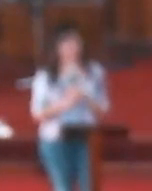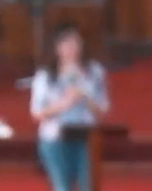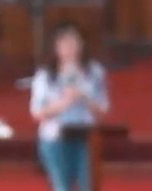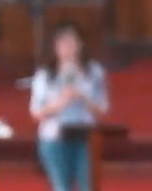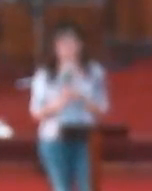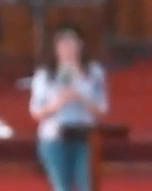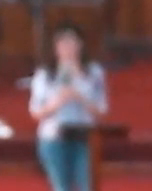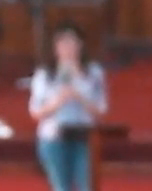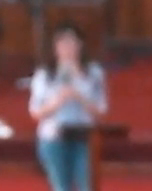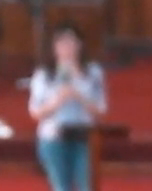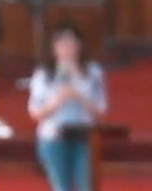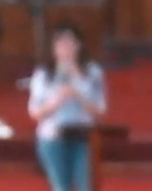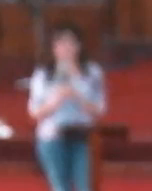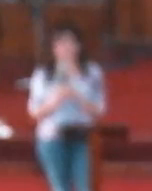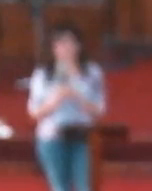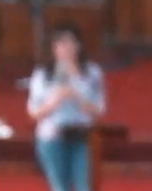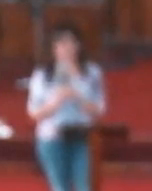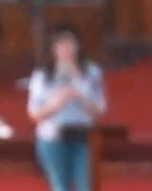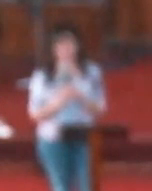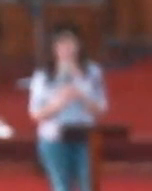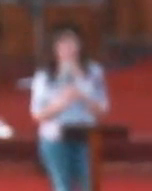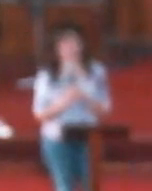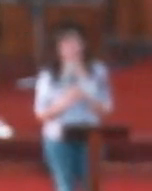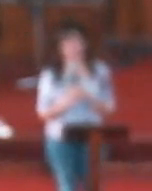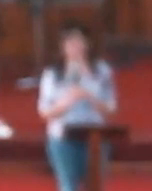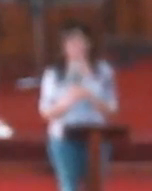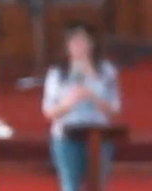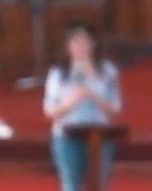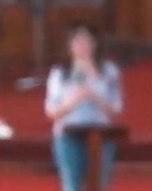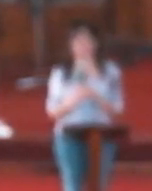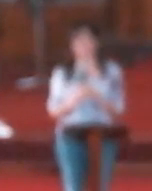Los dos fueron obedientes. They were both obedient.